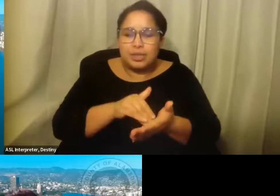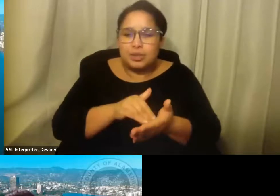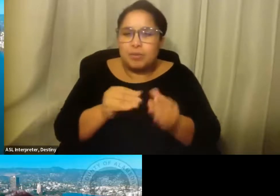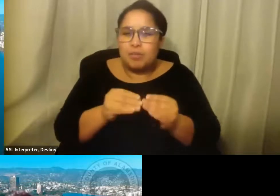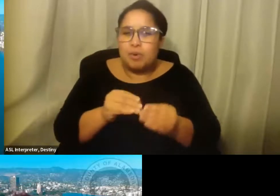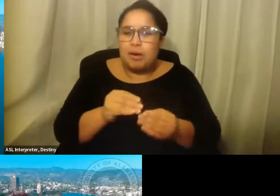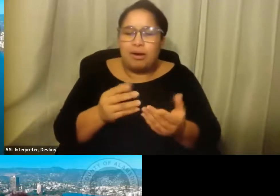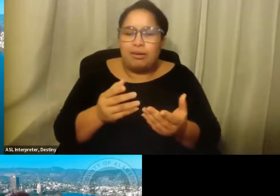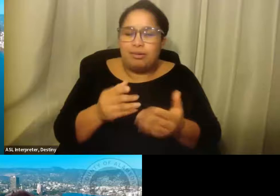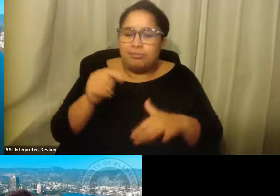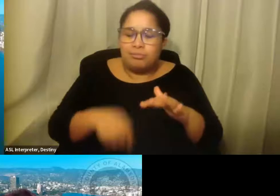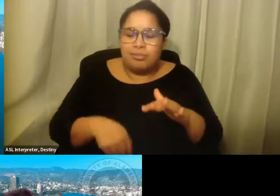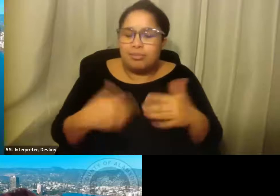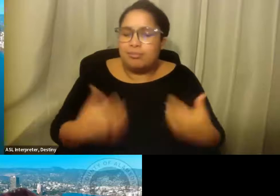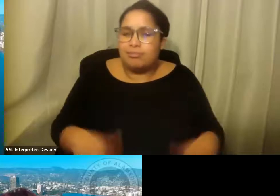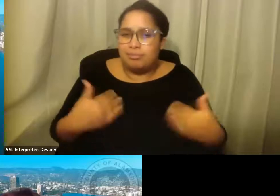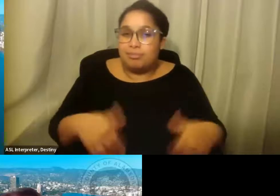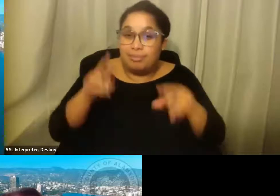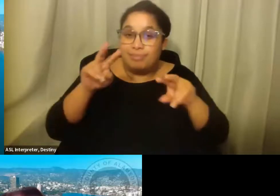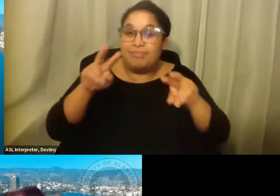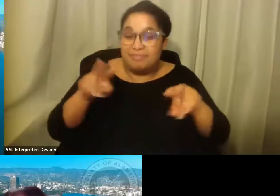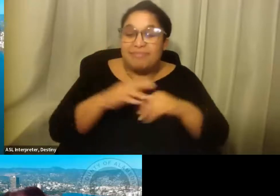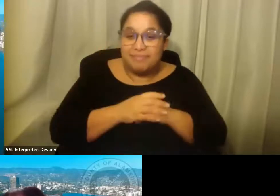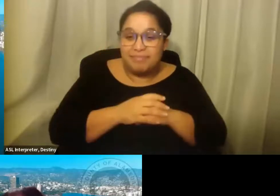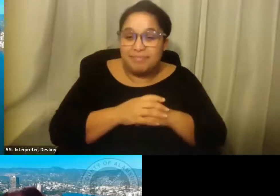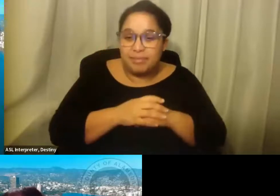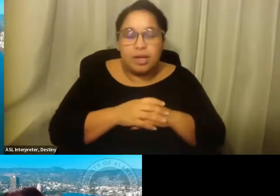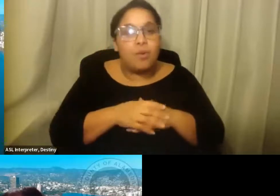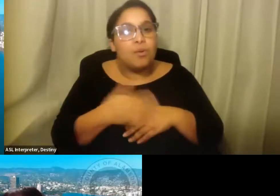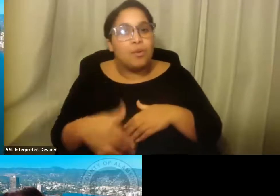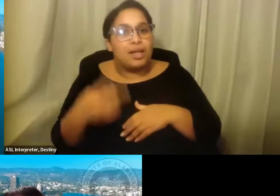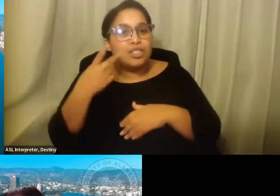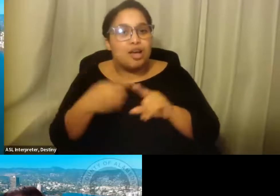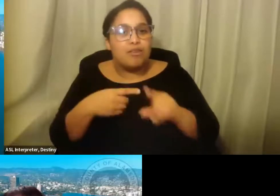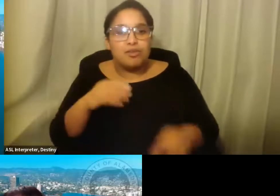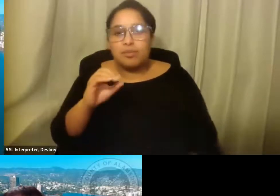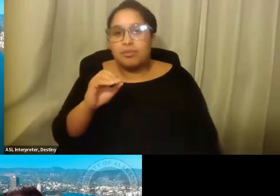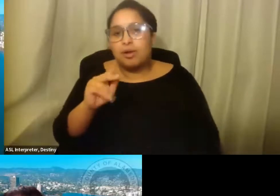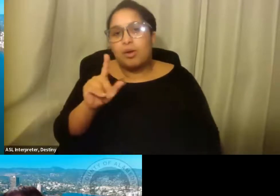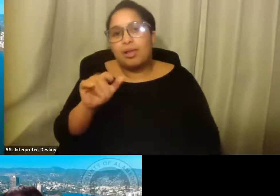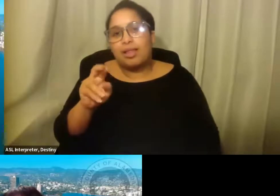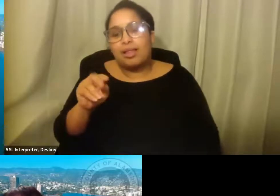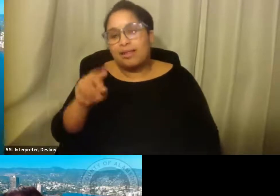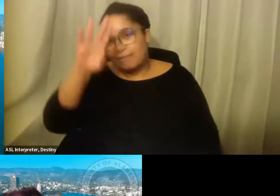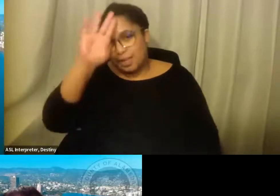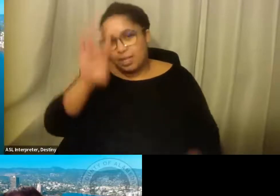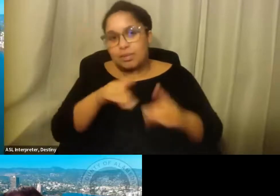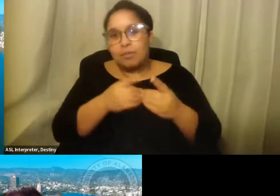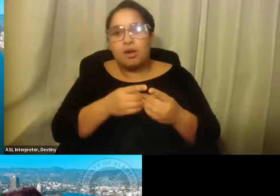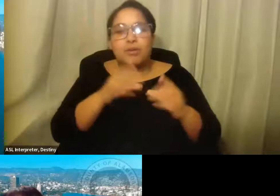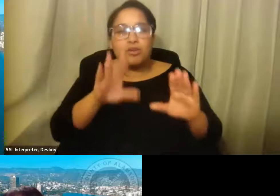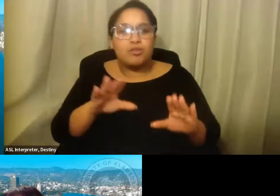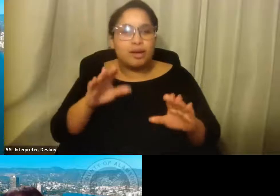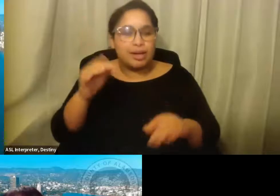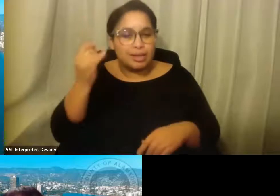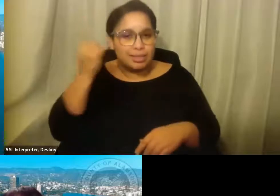That's great. And we just saw something come through the Q&A from Oakland Fire Department. And it's a great idea. Can